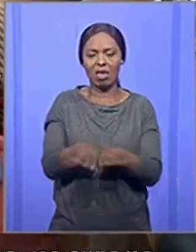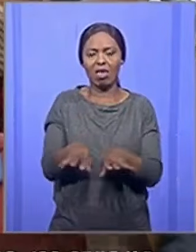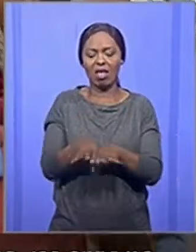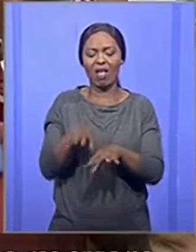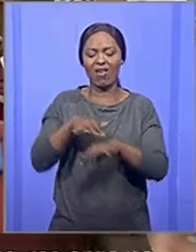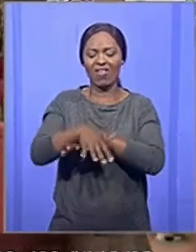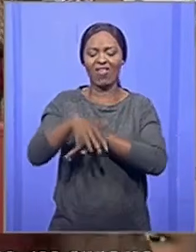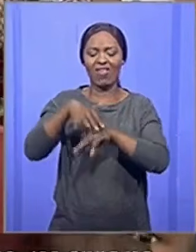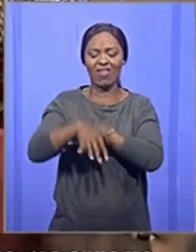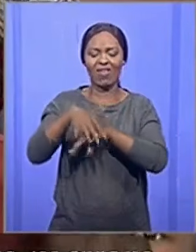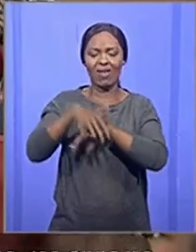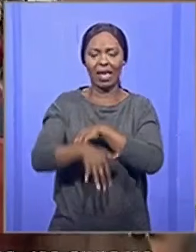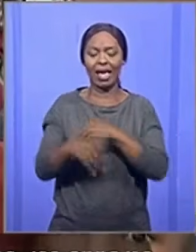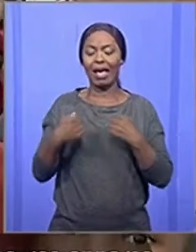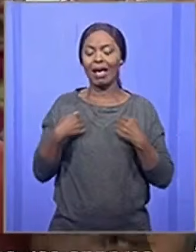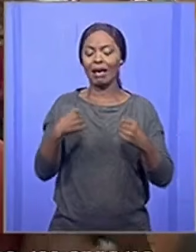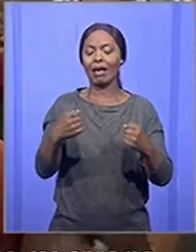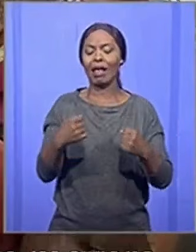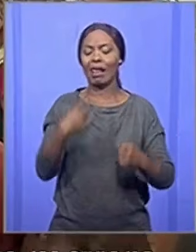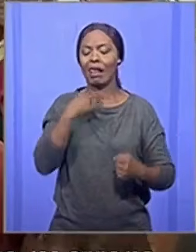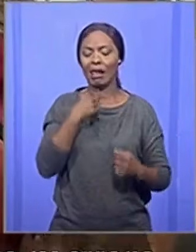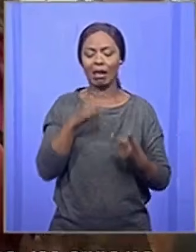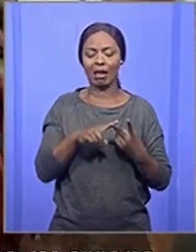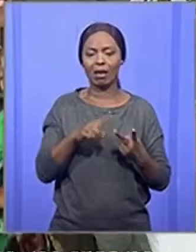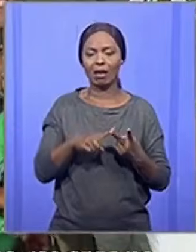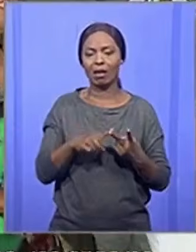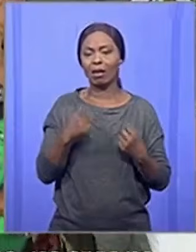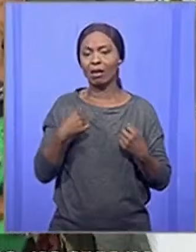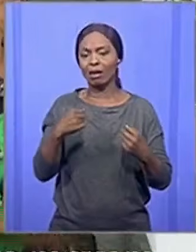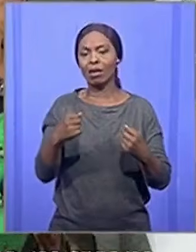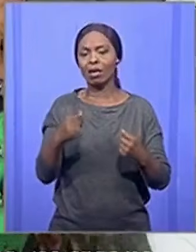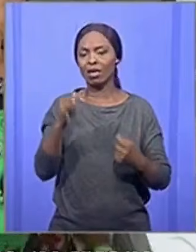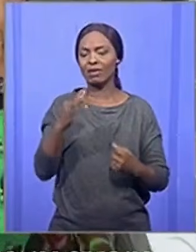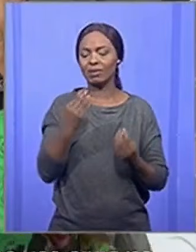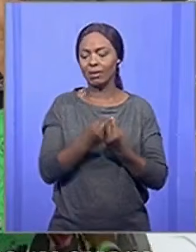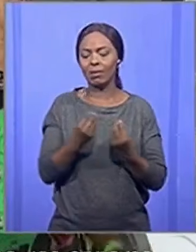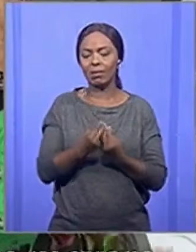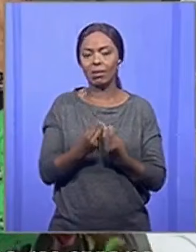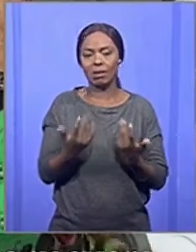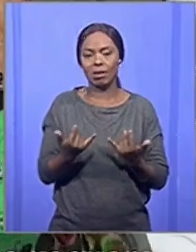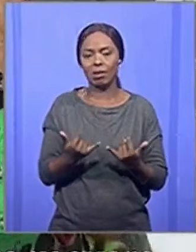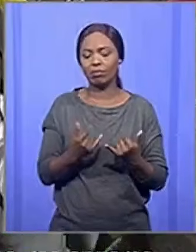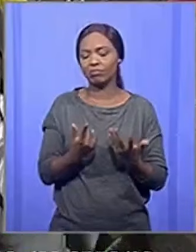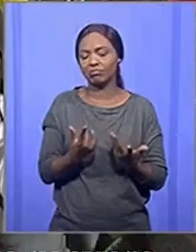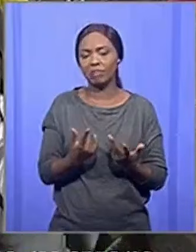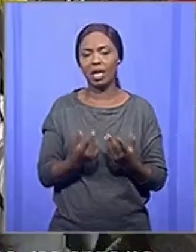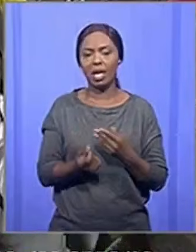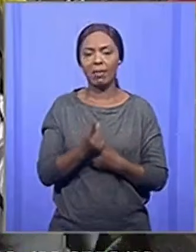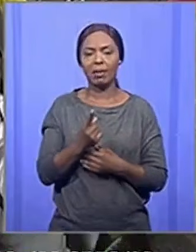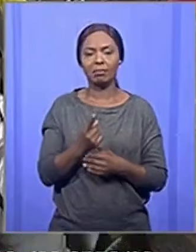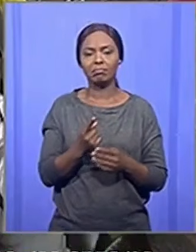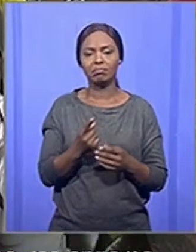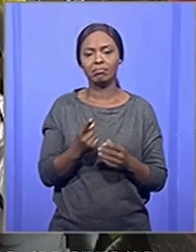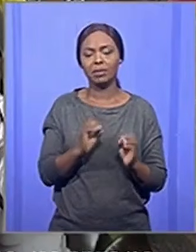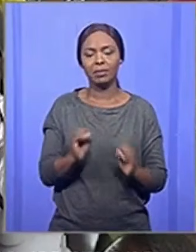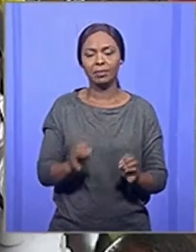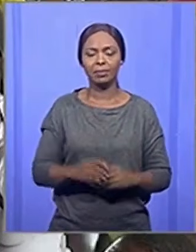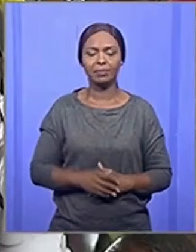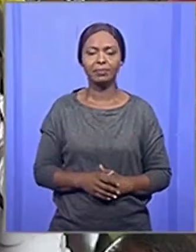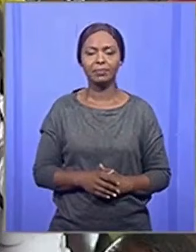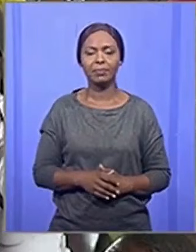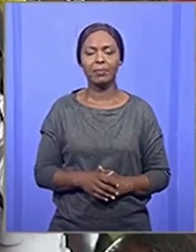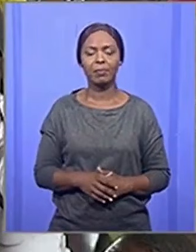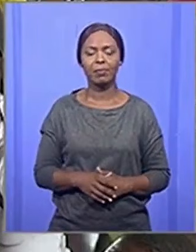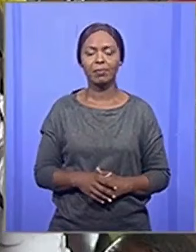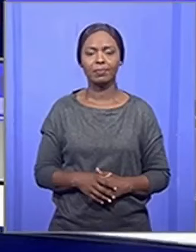ha o tsamaye koloi ha e kene ngwana ha thakile koloi ha e koloke. Konelo le Khafo, Ditaba tsa SABC, Thabong,